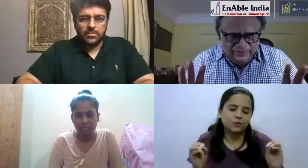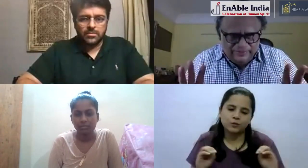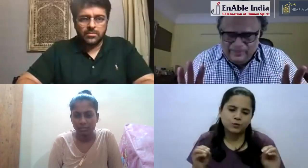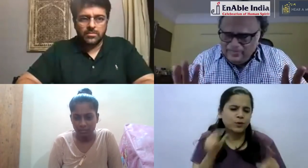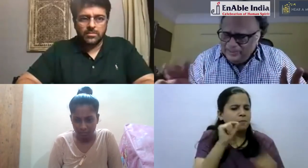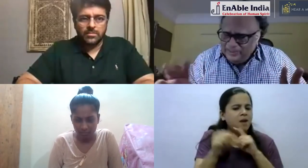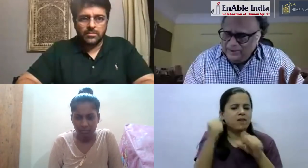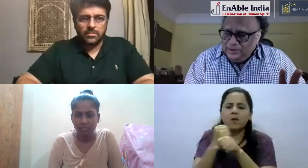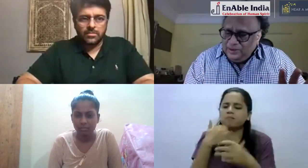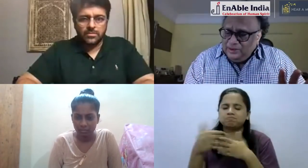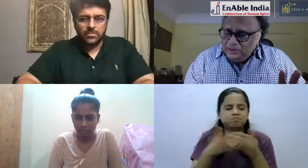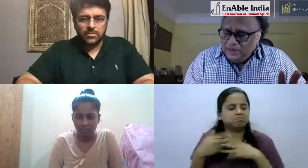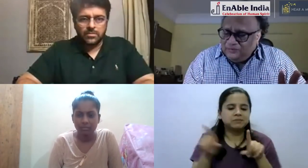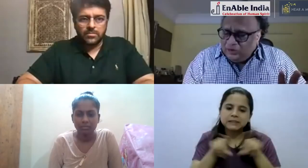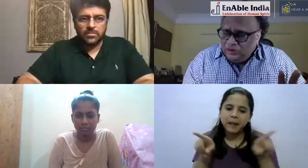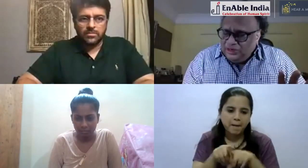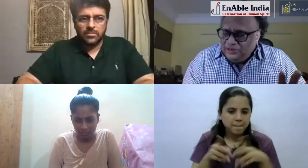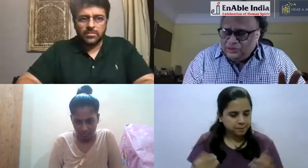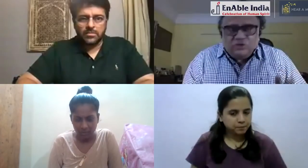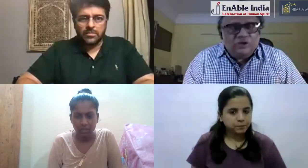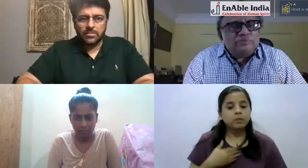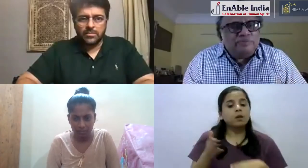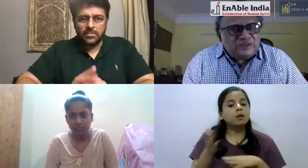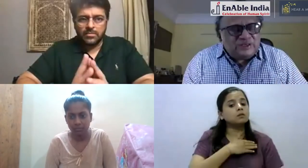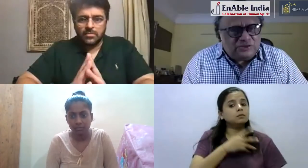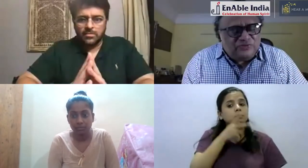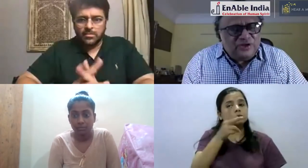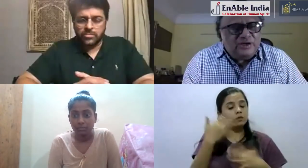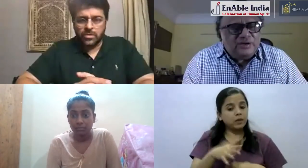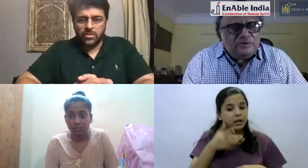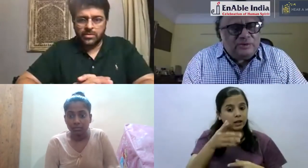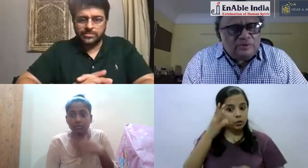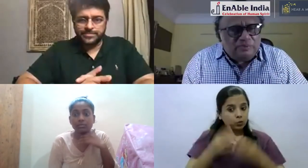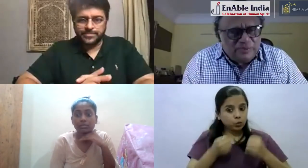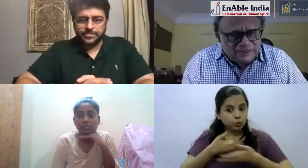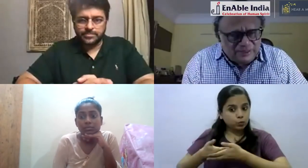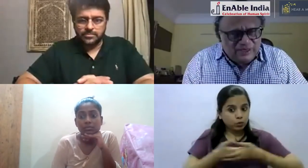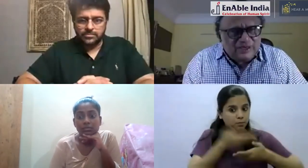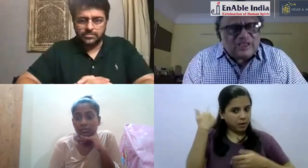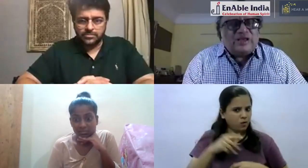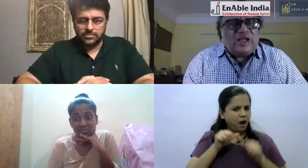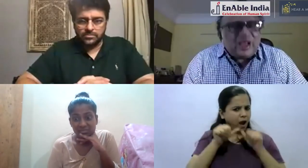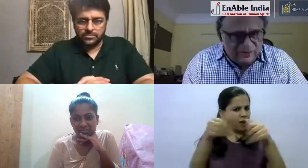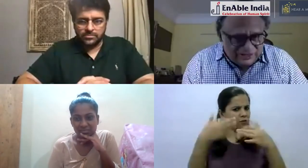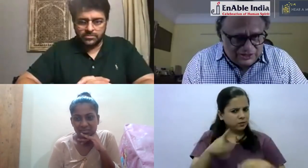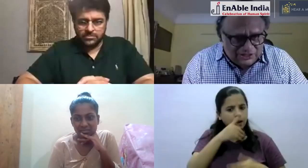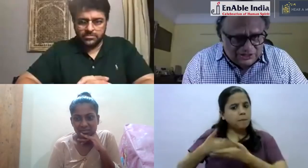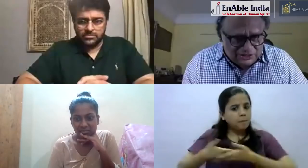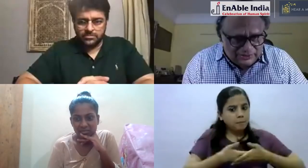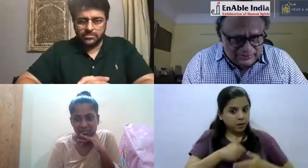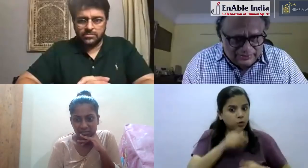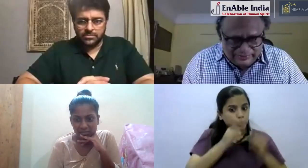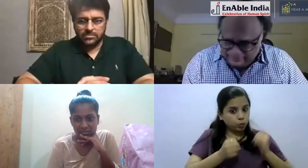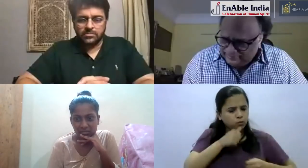Okay. I have already told breastfeed mother can have